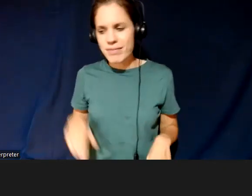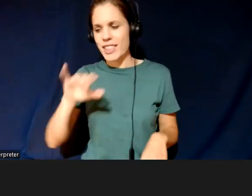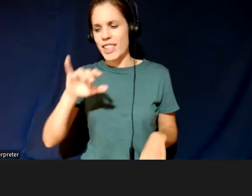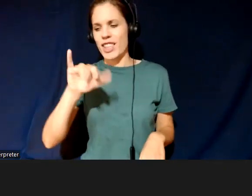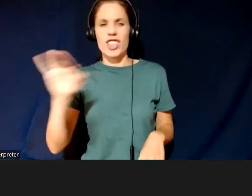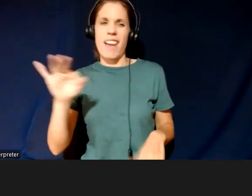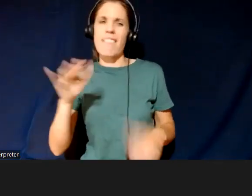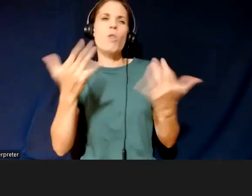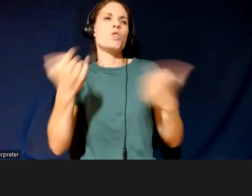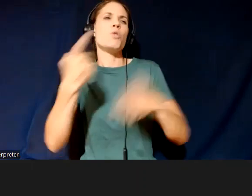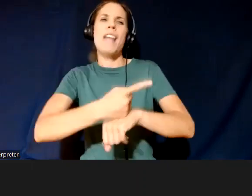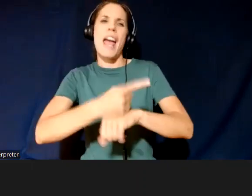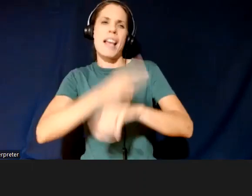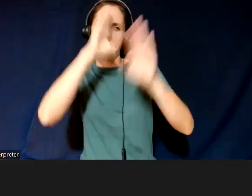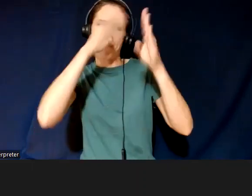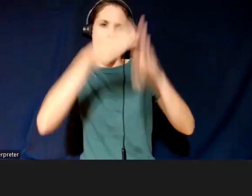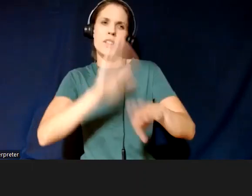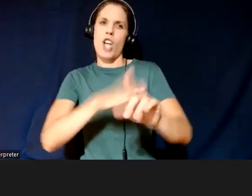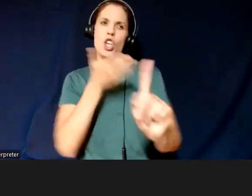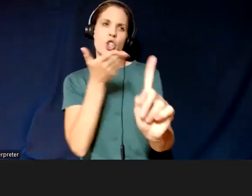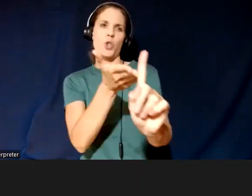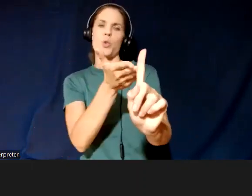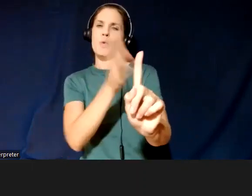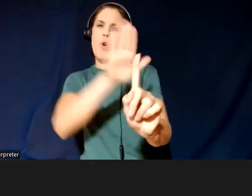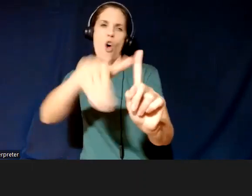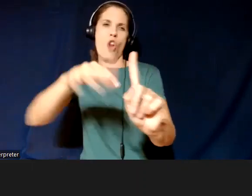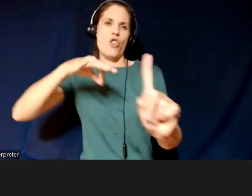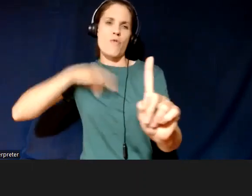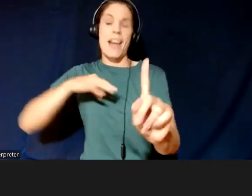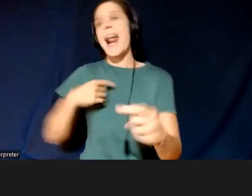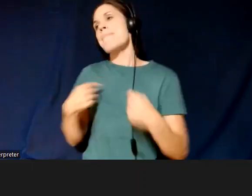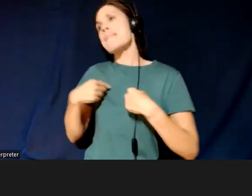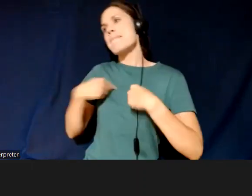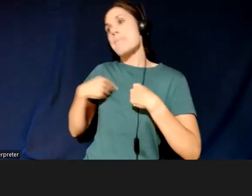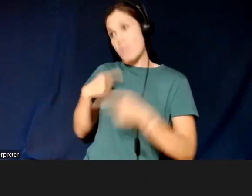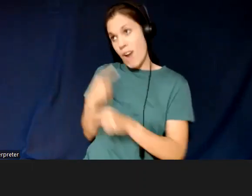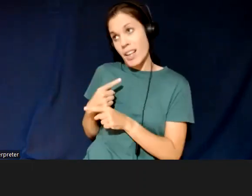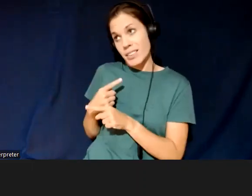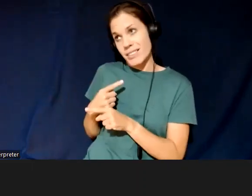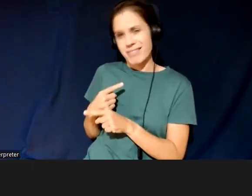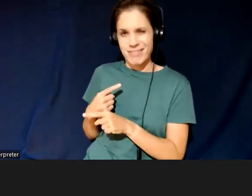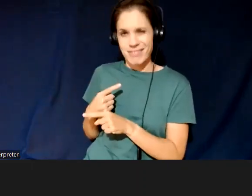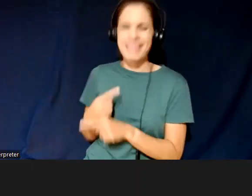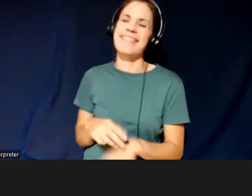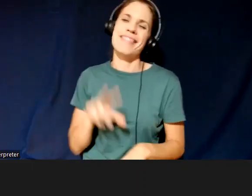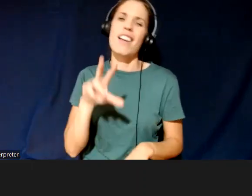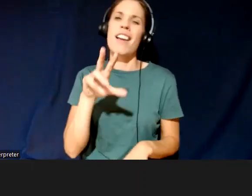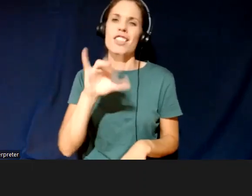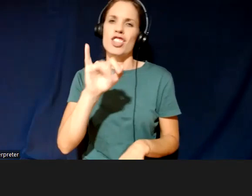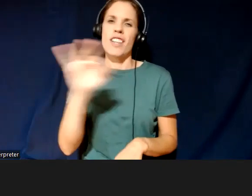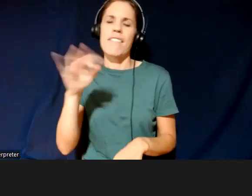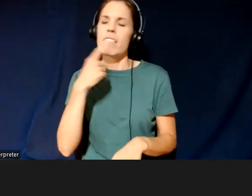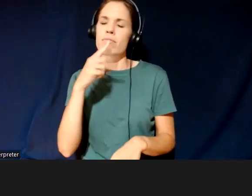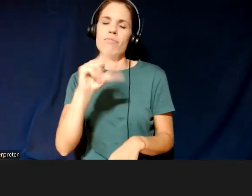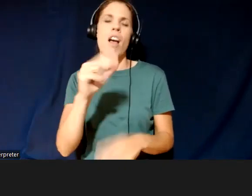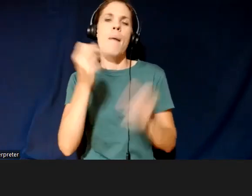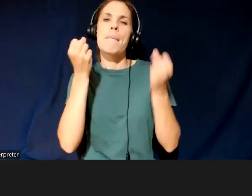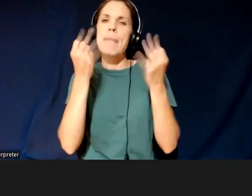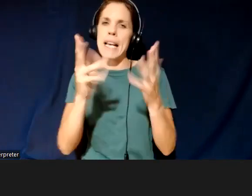fine. me, right? So again, lots of folks are really appreciating the presentation here.